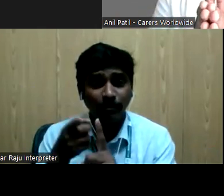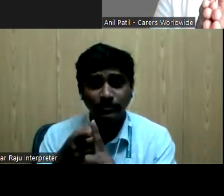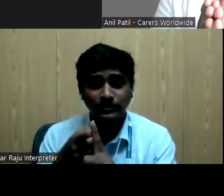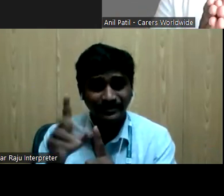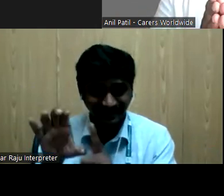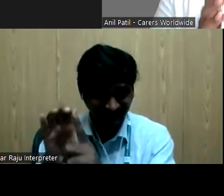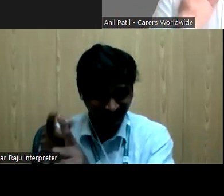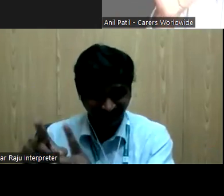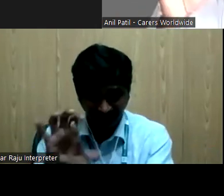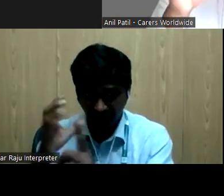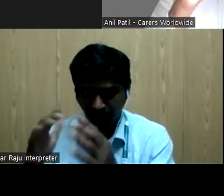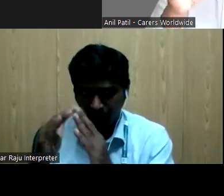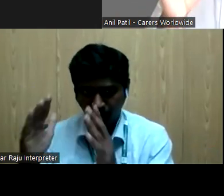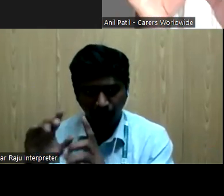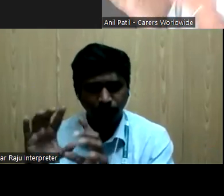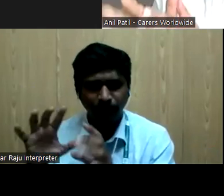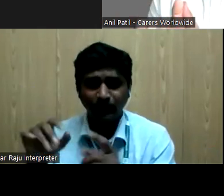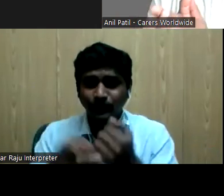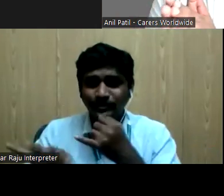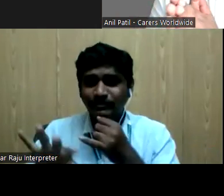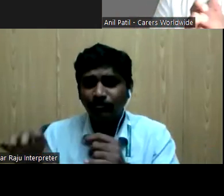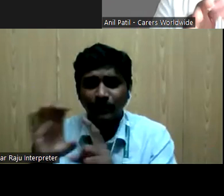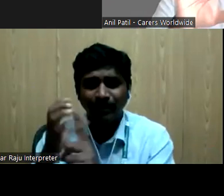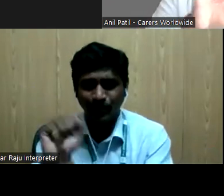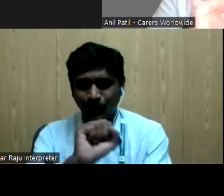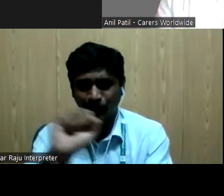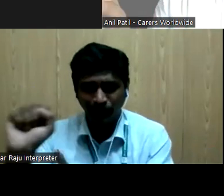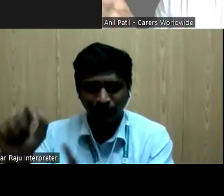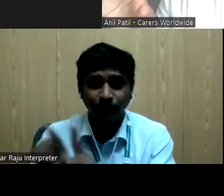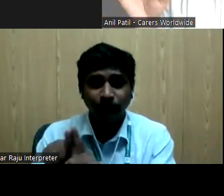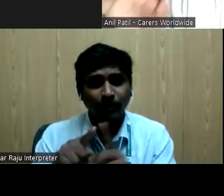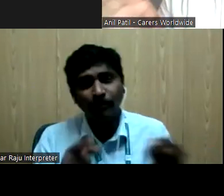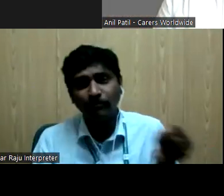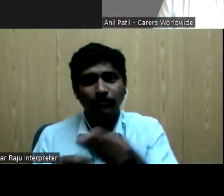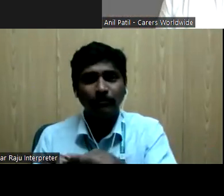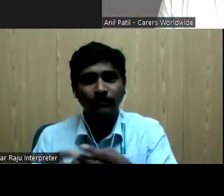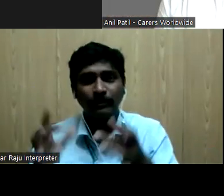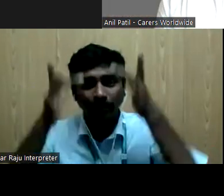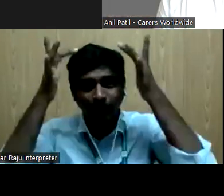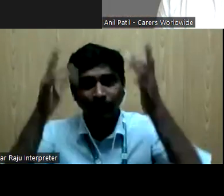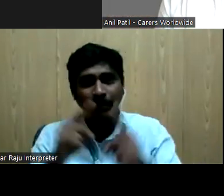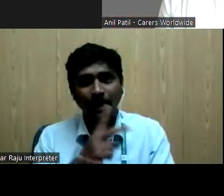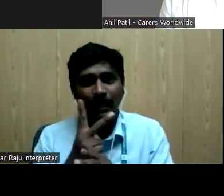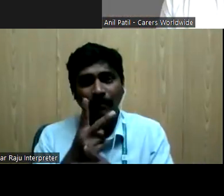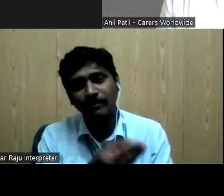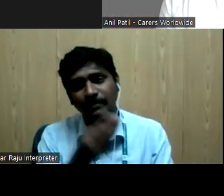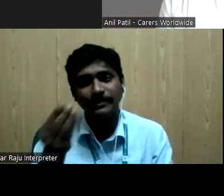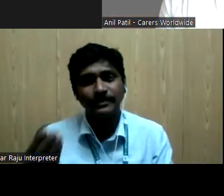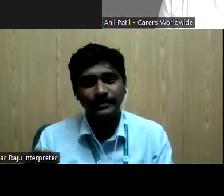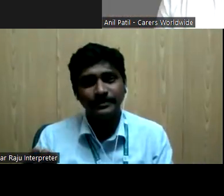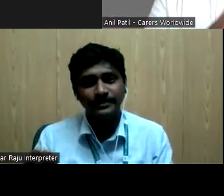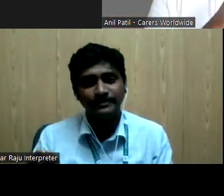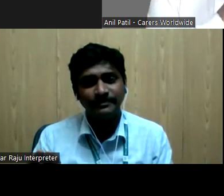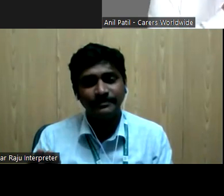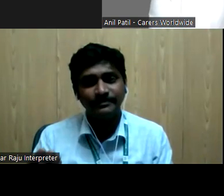the caregivers. There is no one size fits for all. So there are different ways we need to think about, and what works